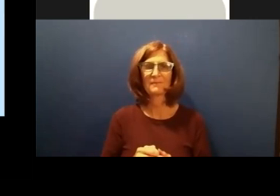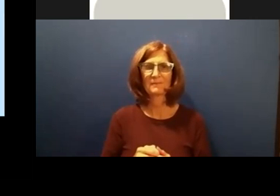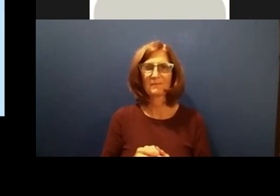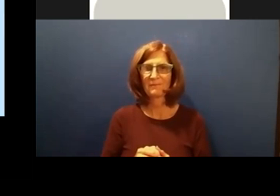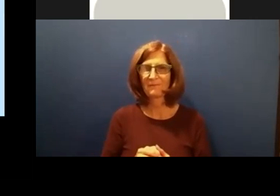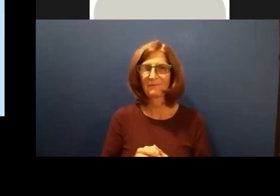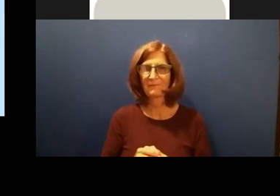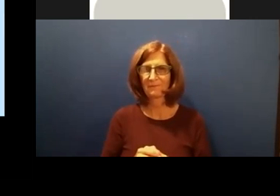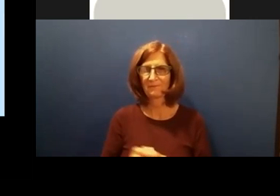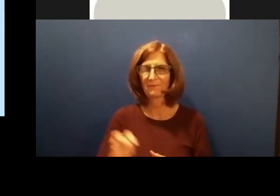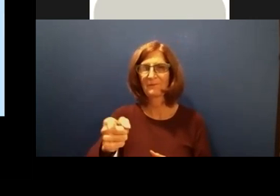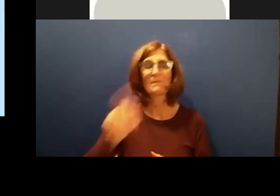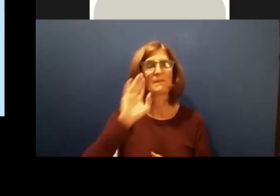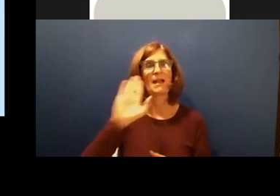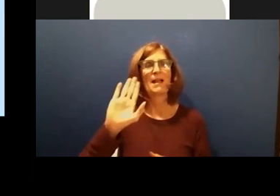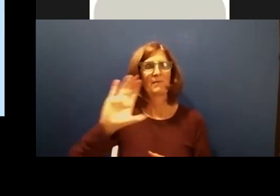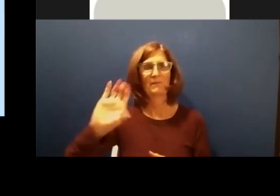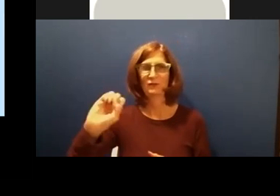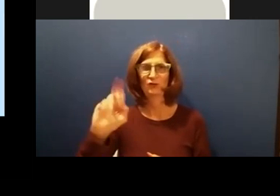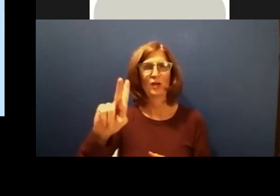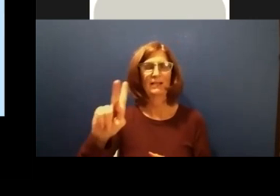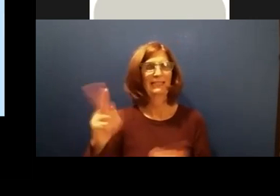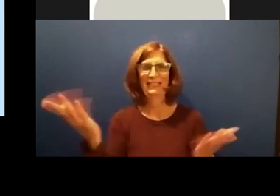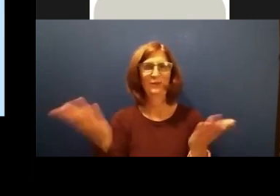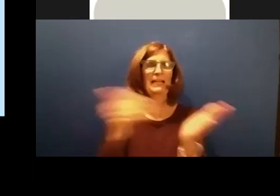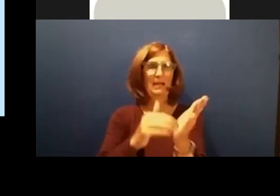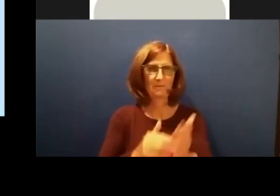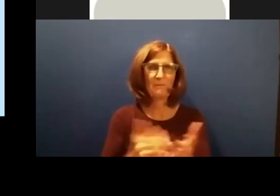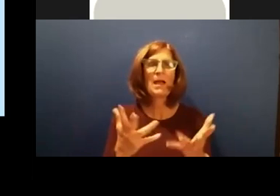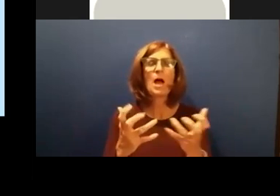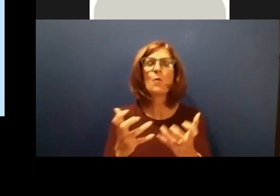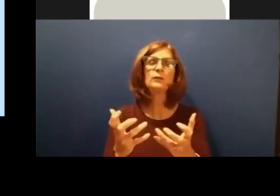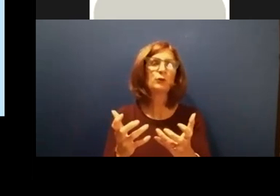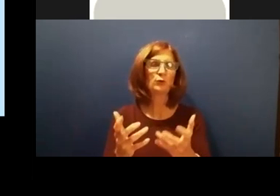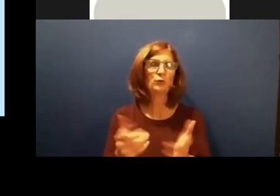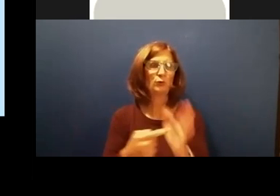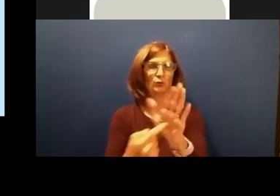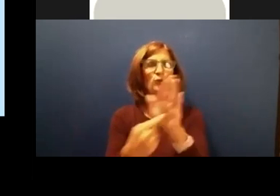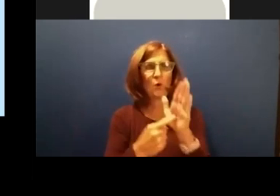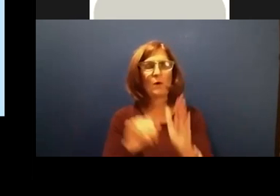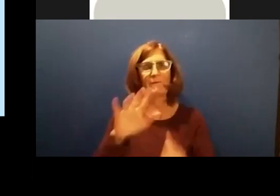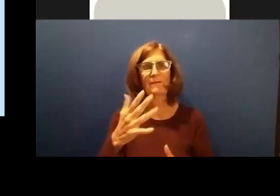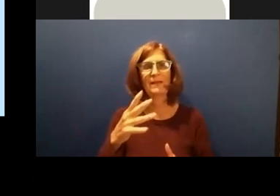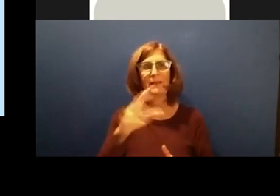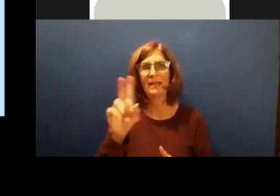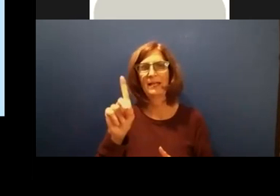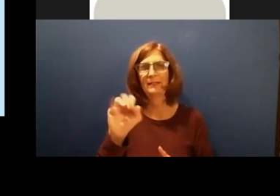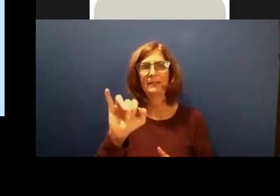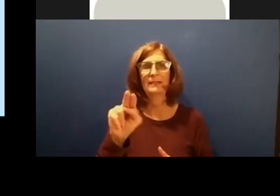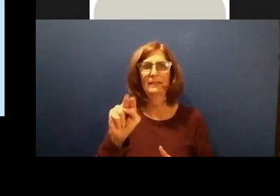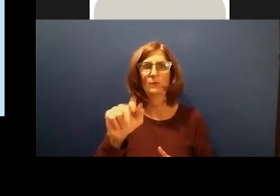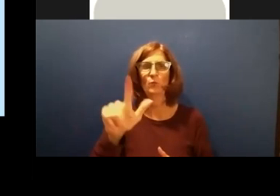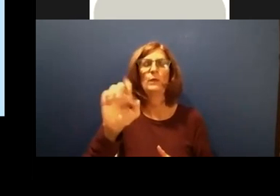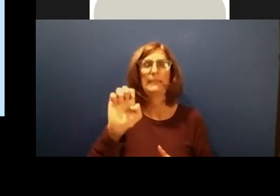Hi, back again to present the 5th and Dinwiddie project. Authorization is requested to accept